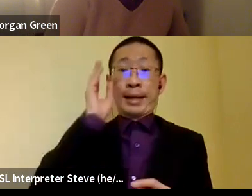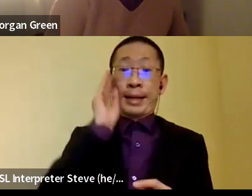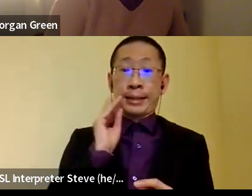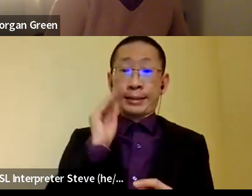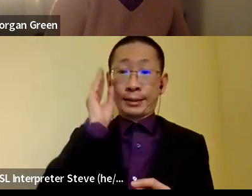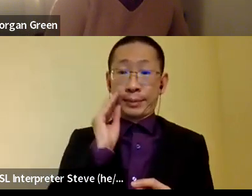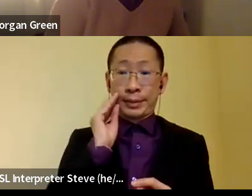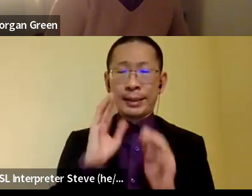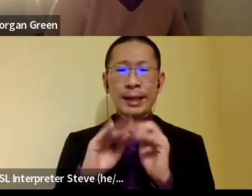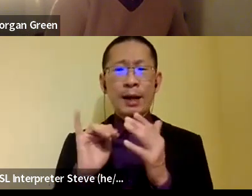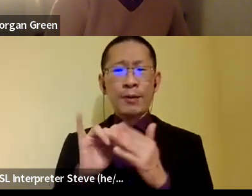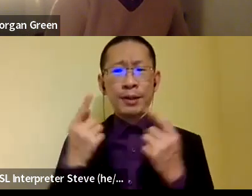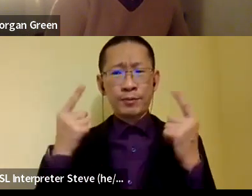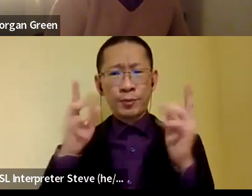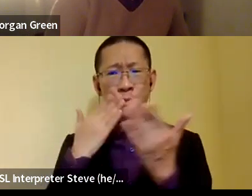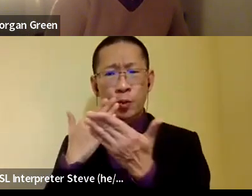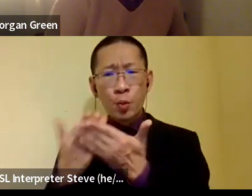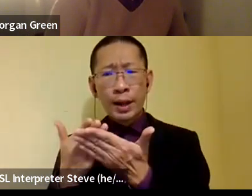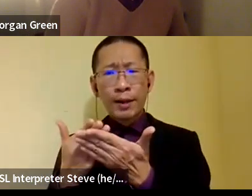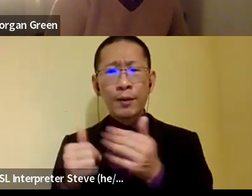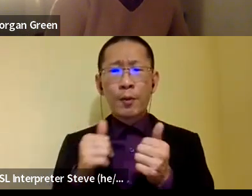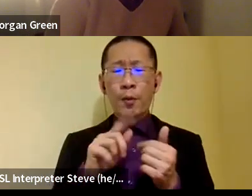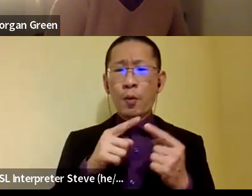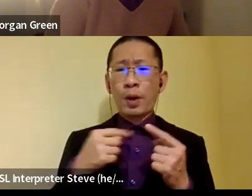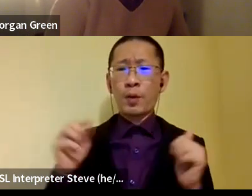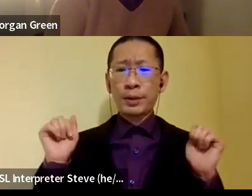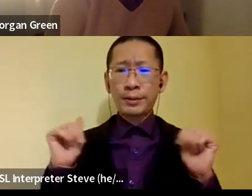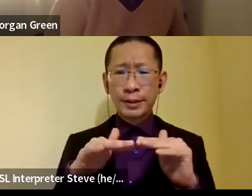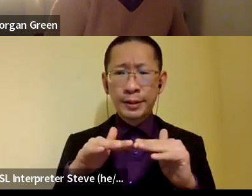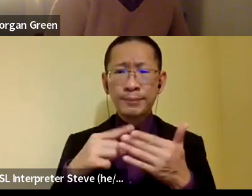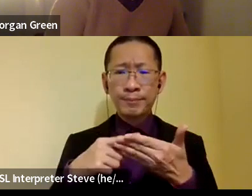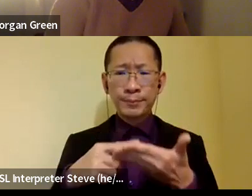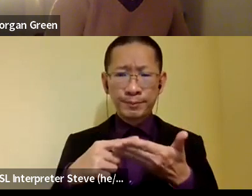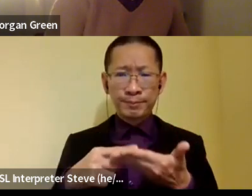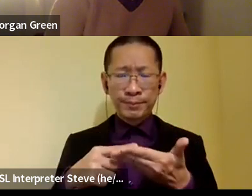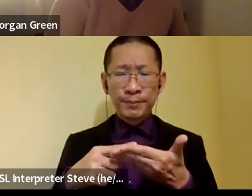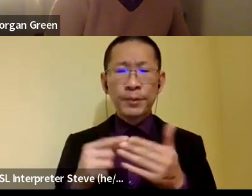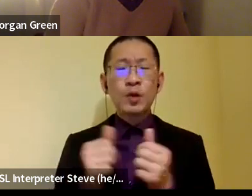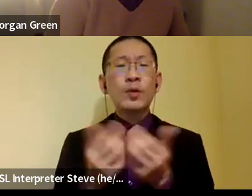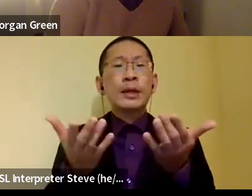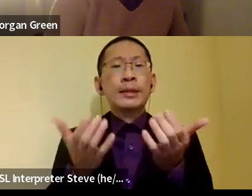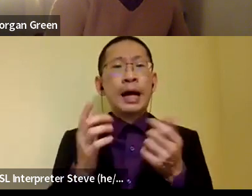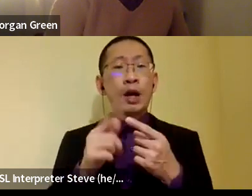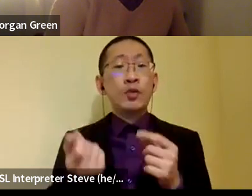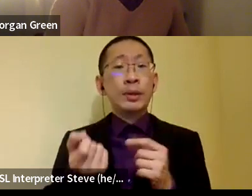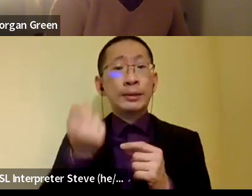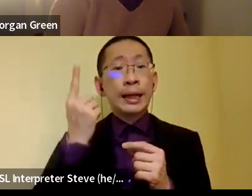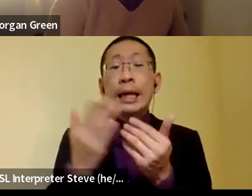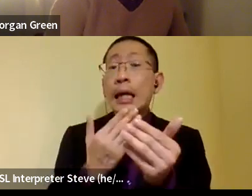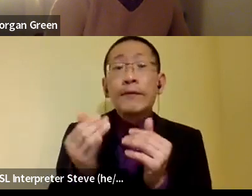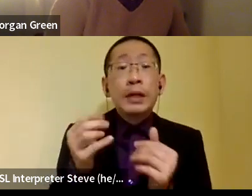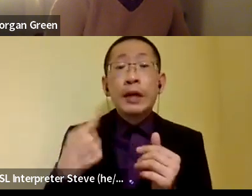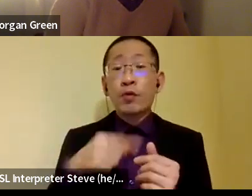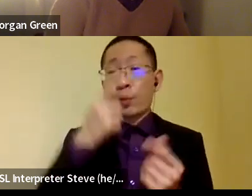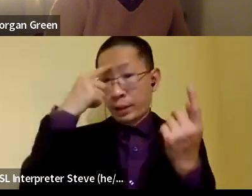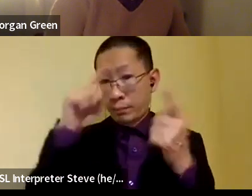worked well or when we come to the table with a desire to understand, even if we don't agree.